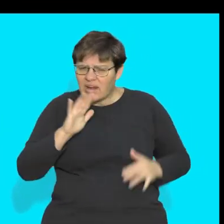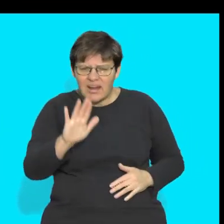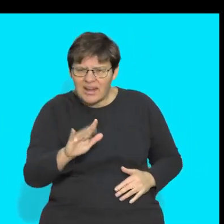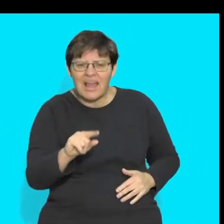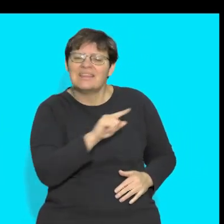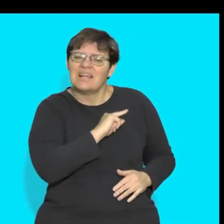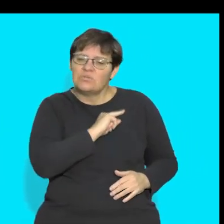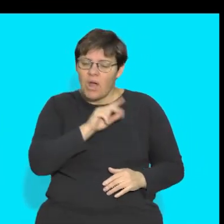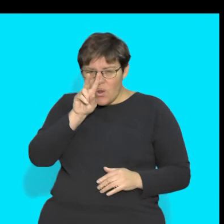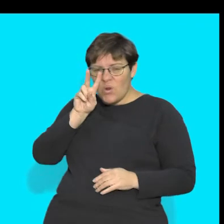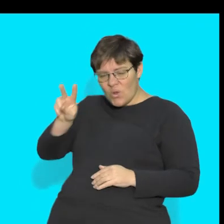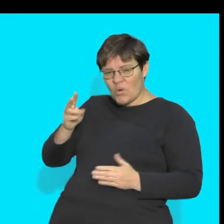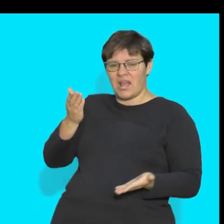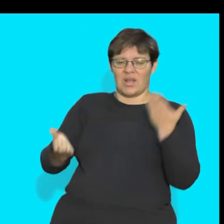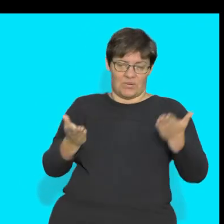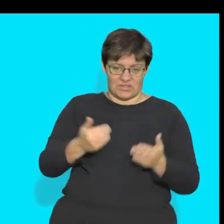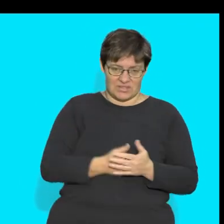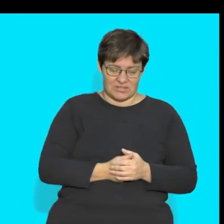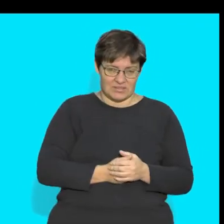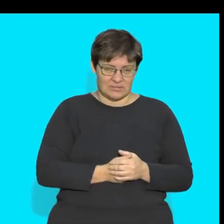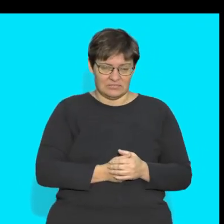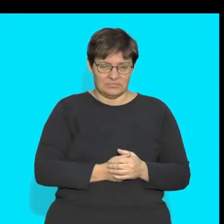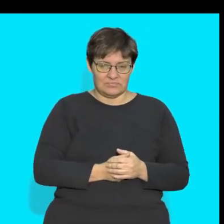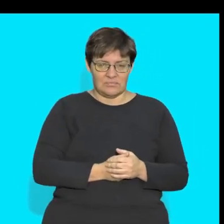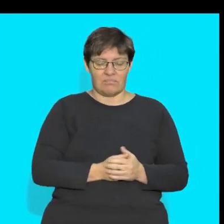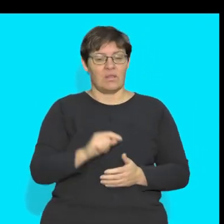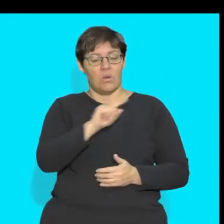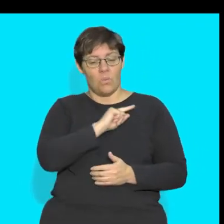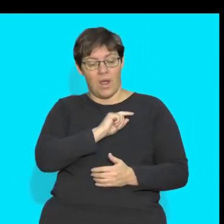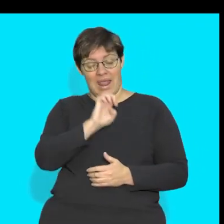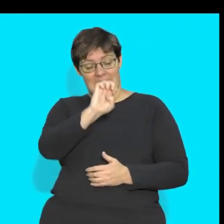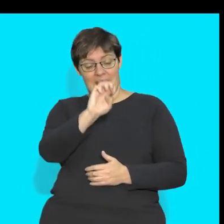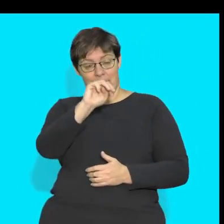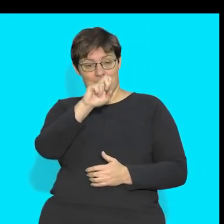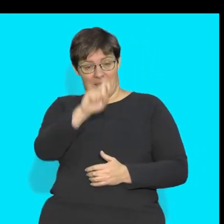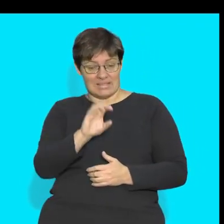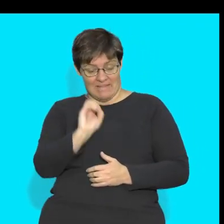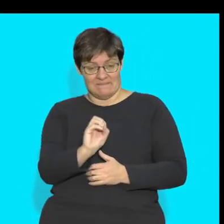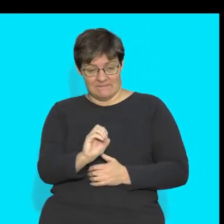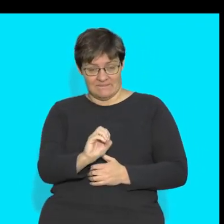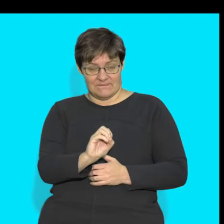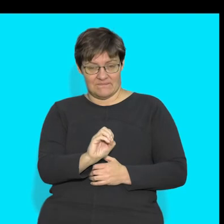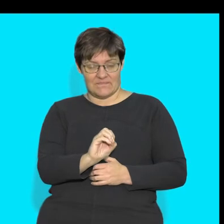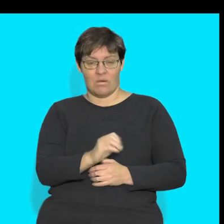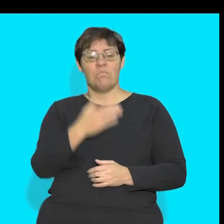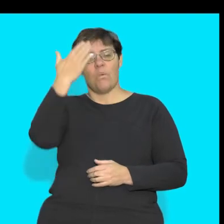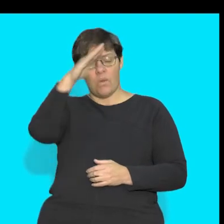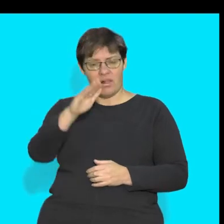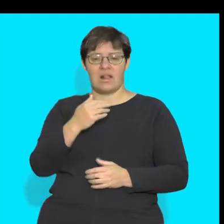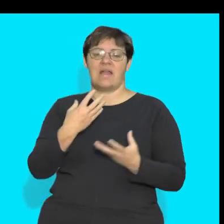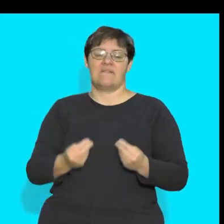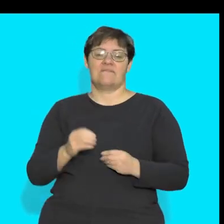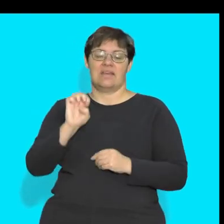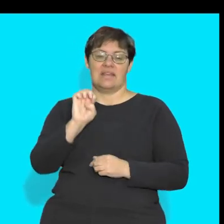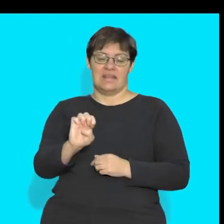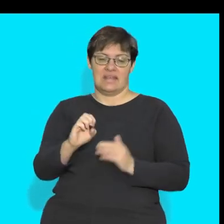Don't worry, that's why we look at the equations, okay? Because I've got E max there, I know I'm going to have to use